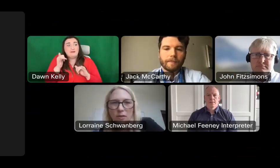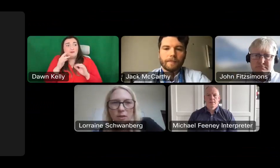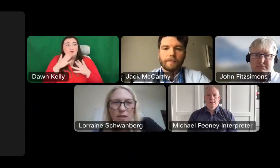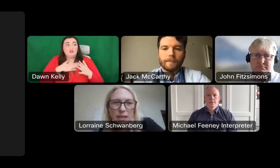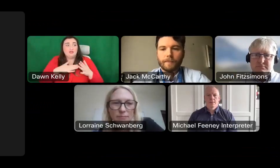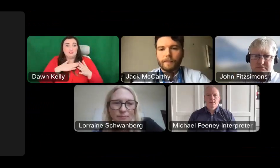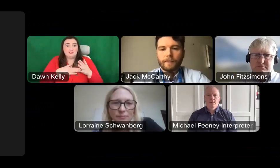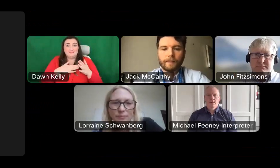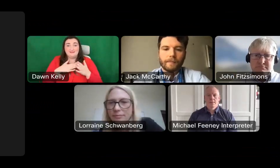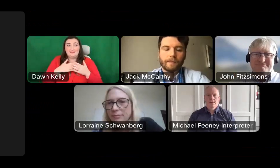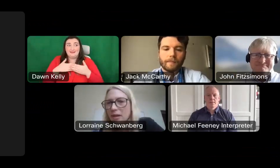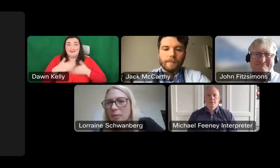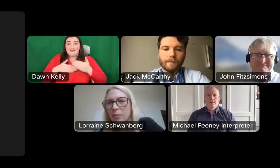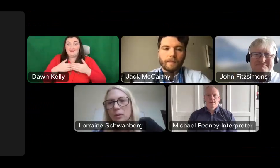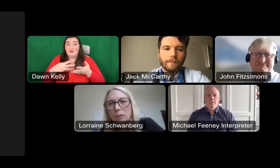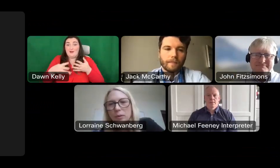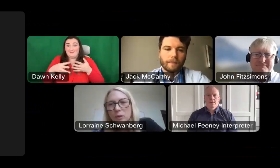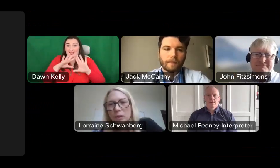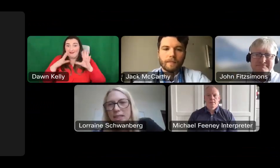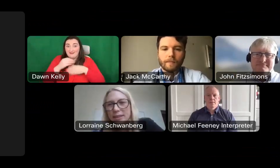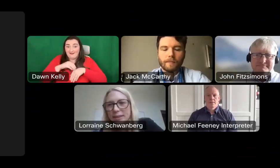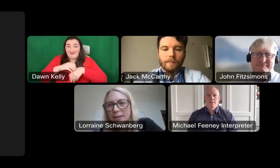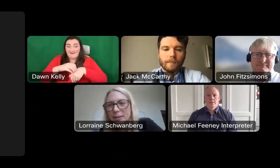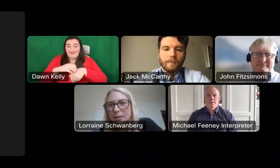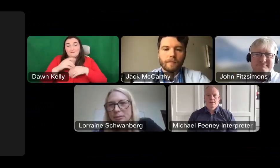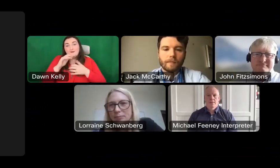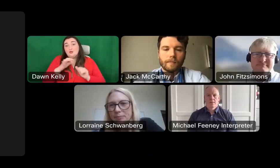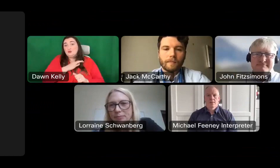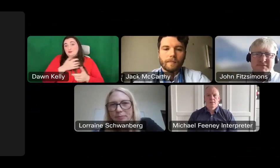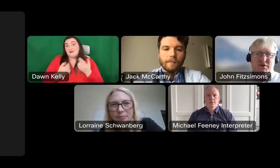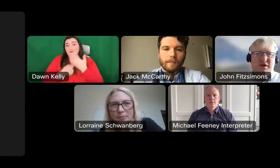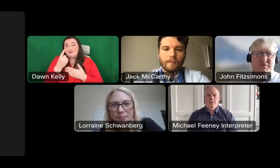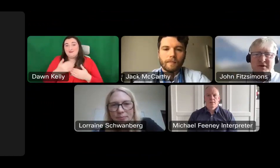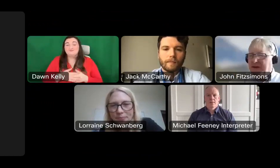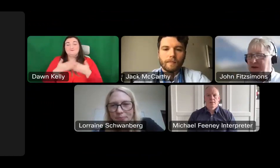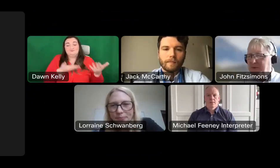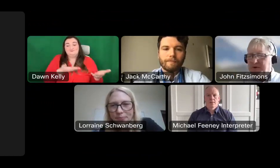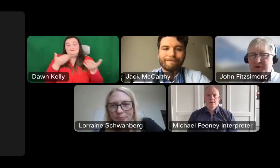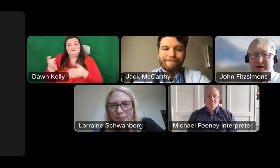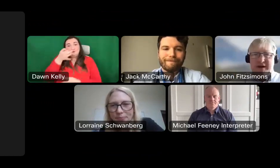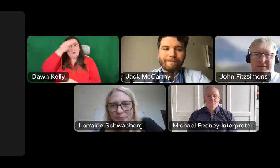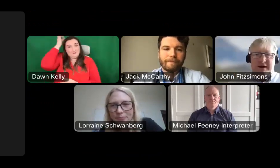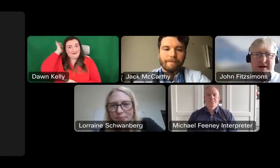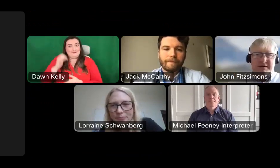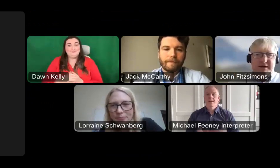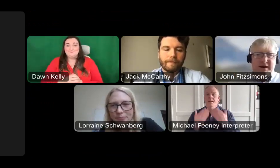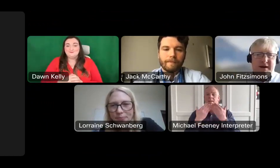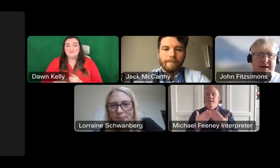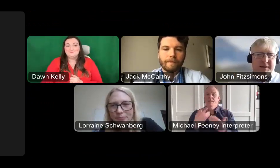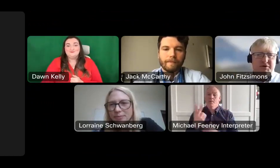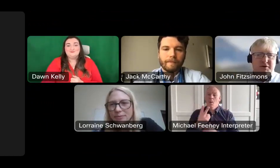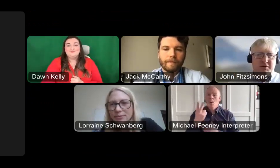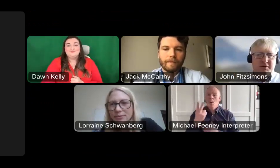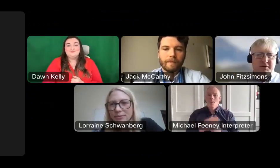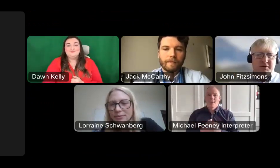the iron's hot. It might be a good opportunity. Great. Well, thank you both. And again,